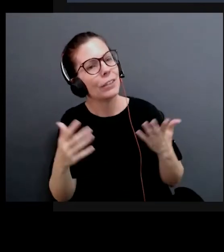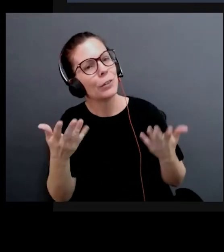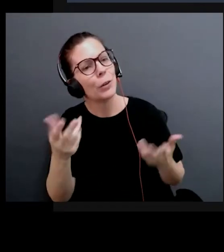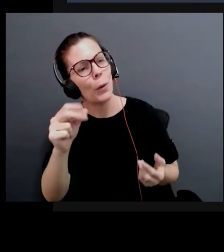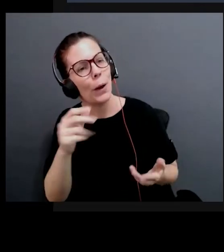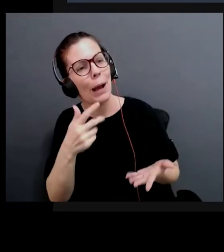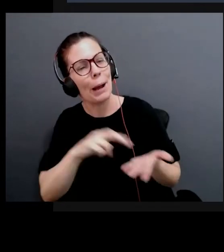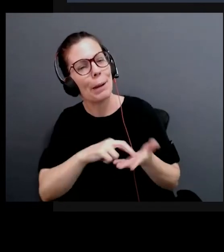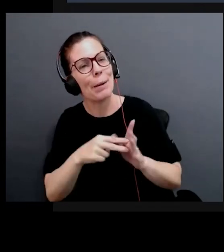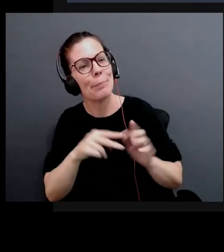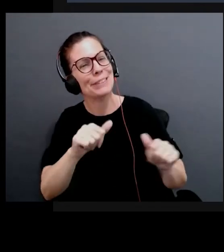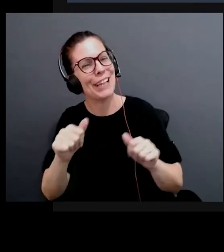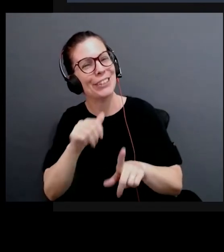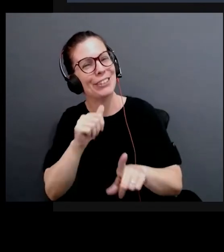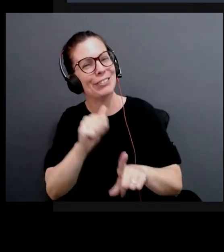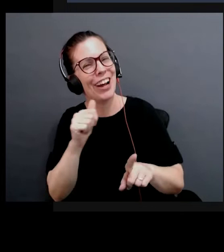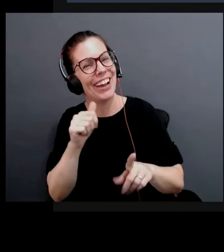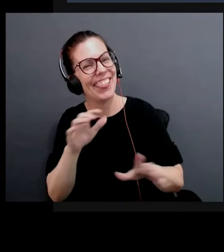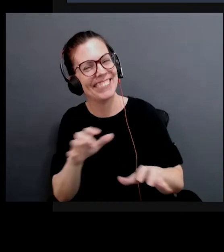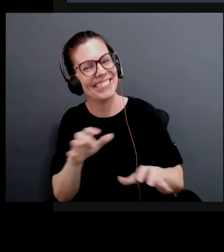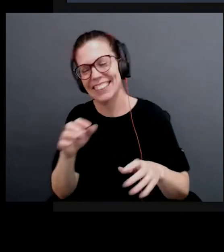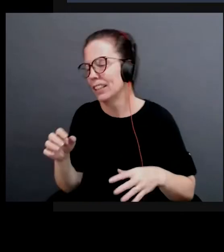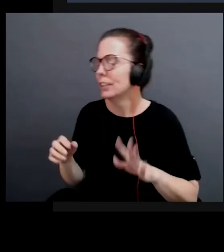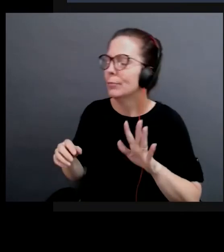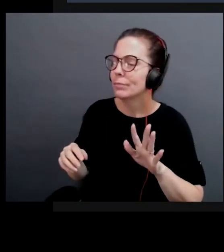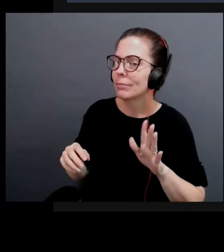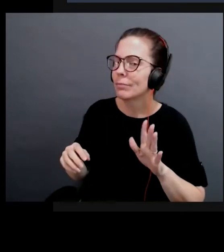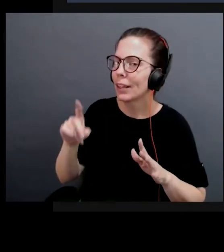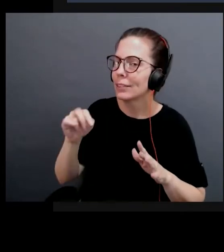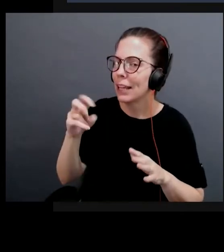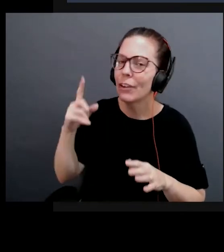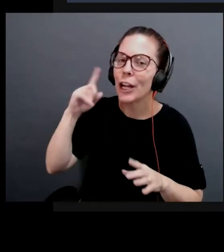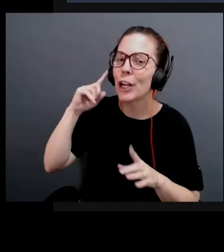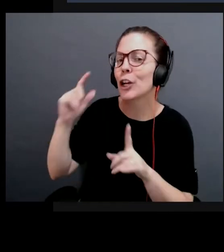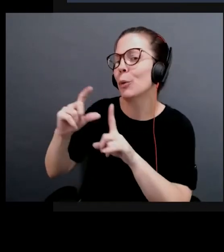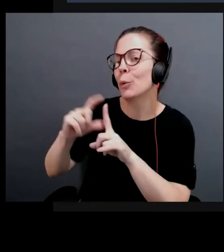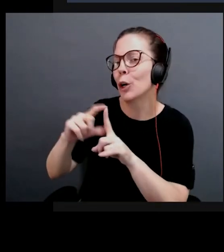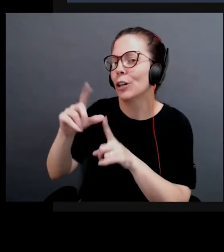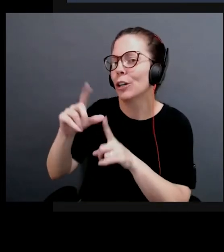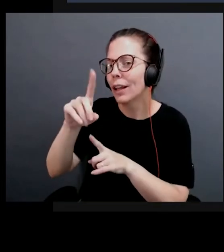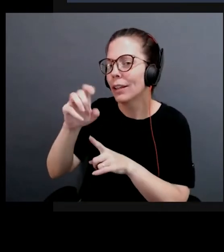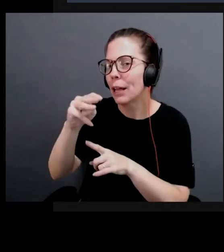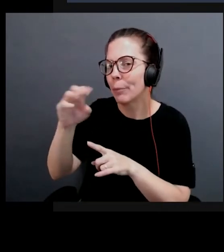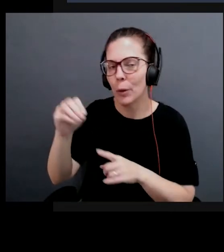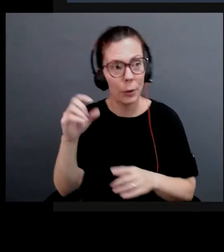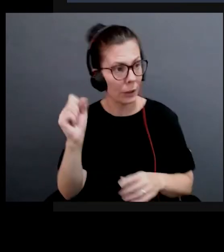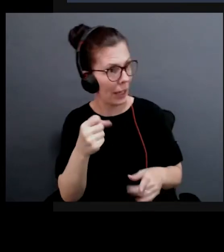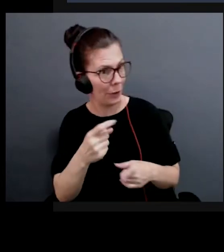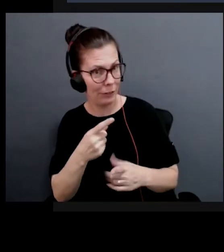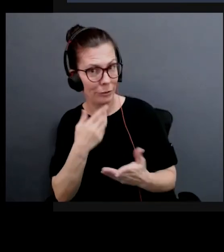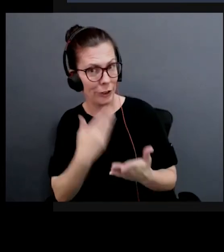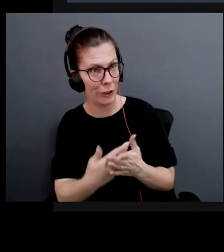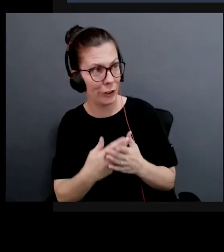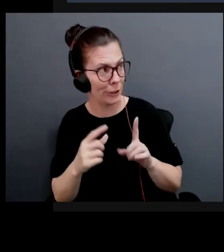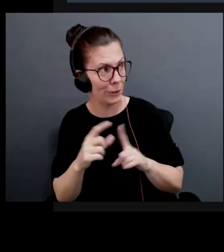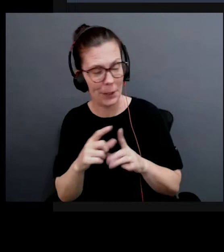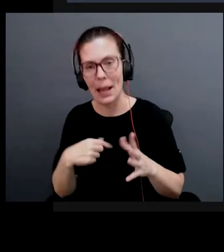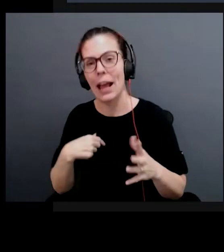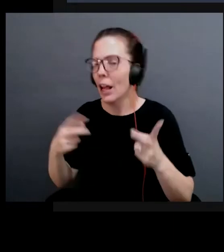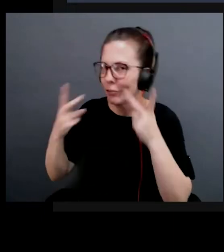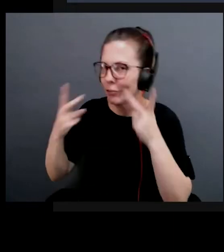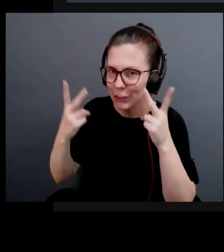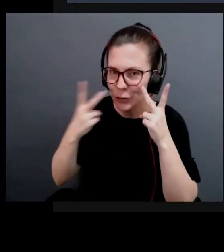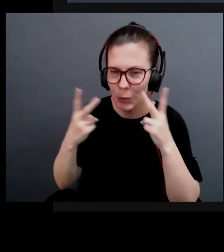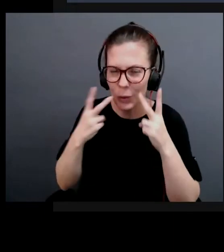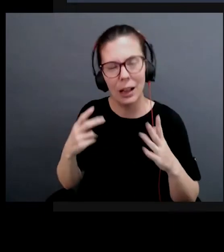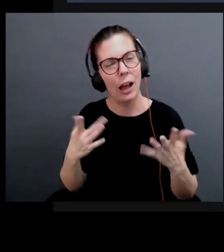did. Well, Dave, I heard demo. Yeah, So, Kyle, like, he said our wake word, right? Yeah, like I'm a word. visual person. Like, I kind